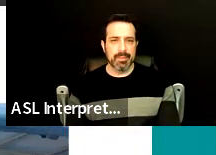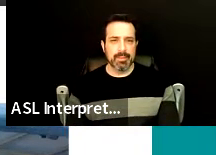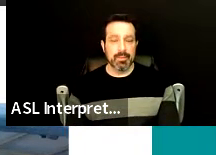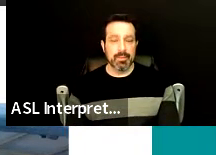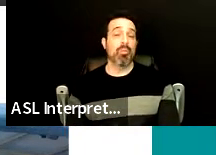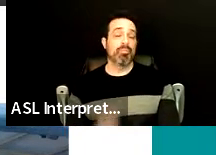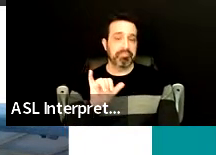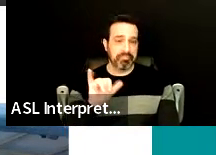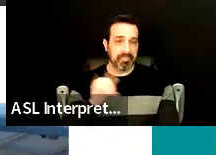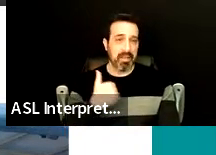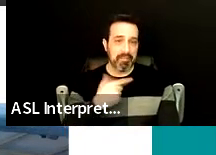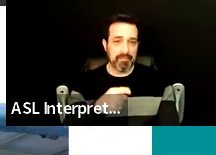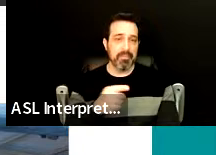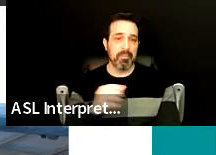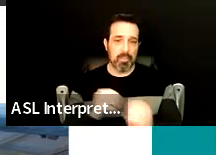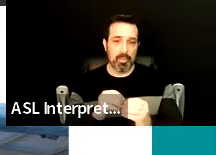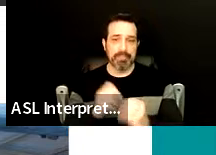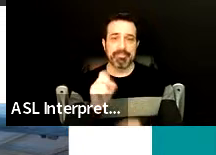I do. So